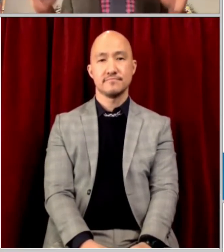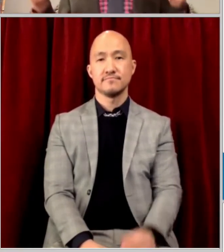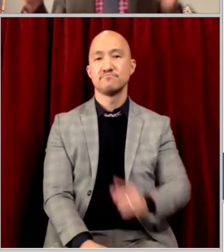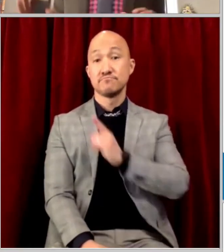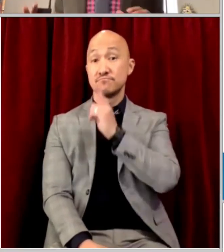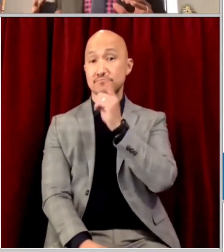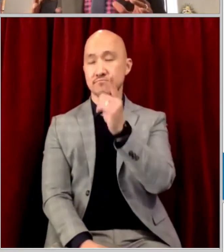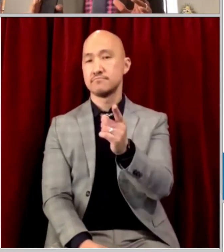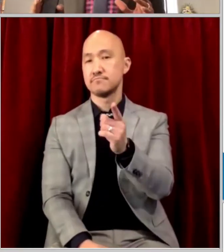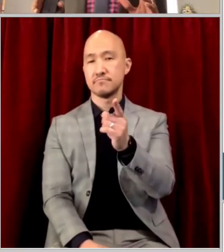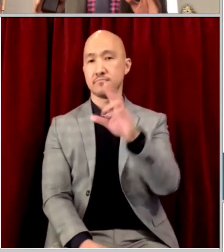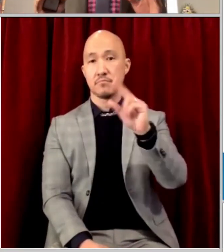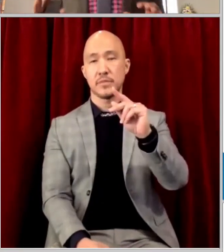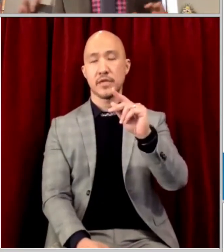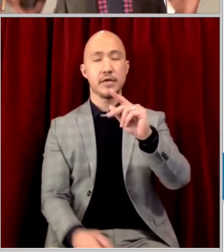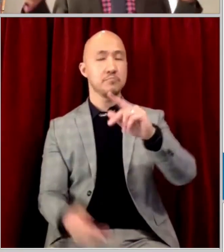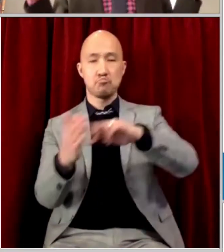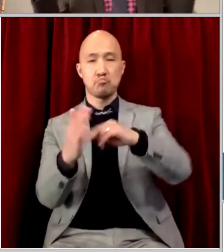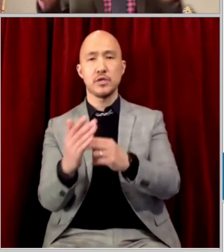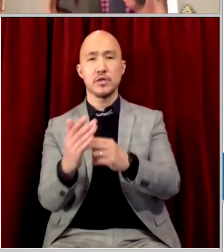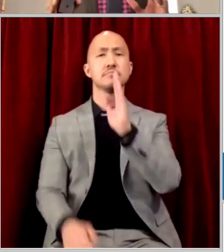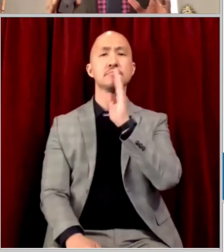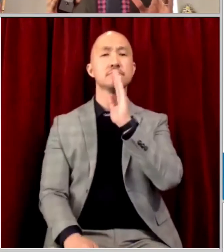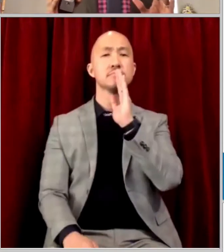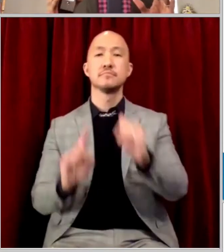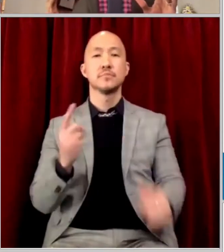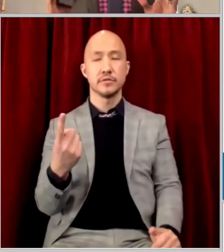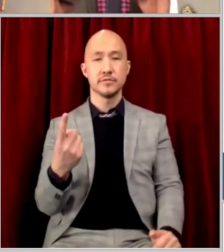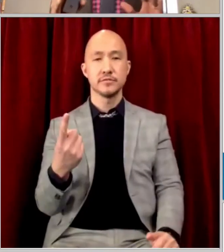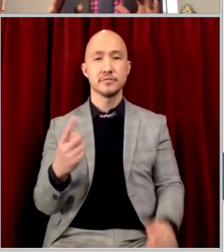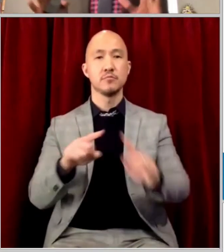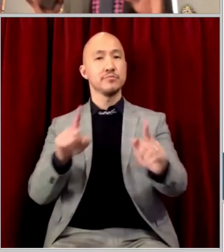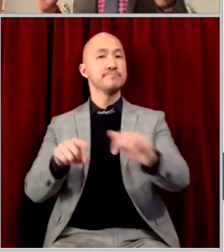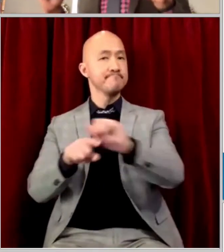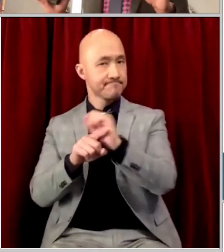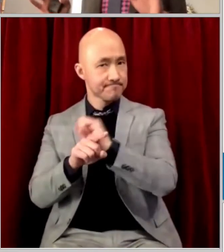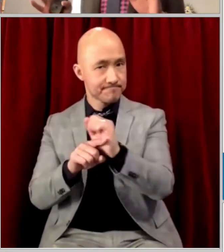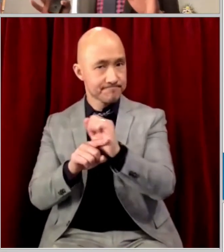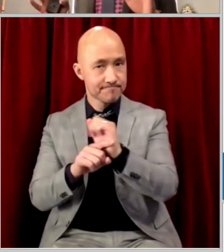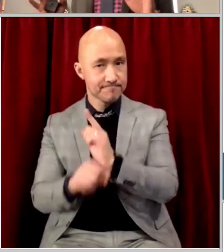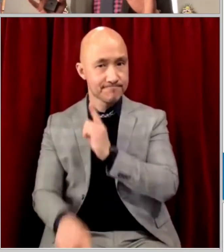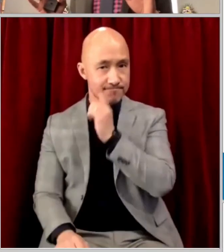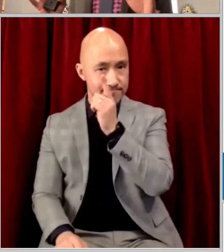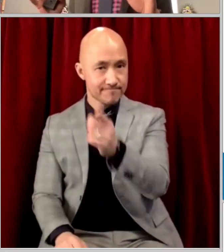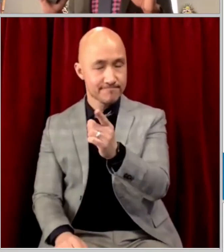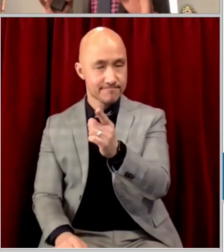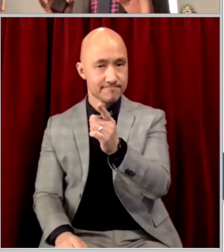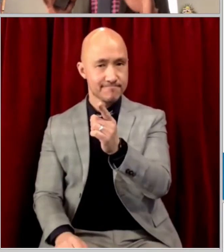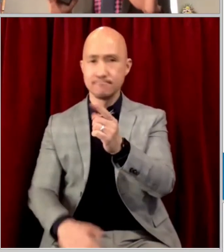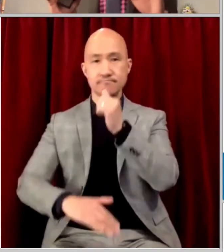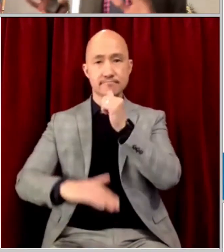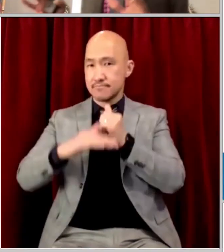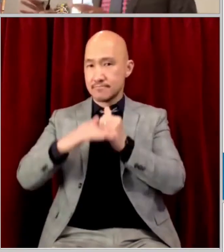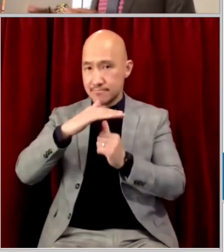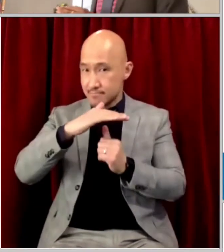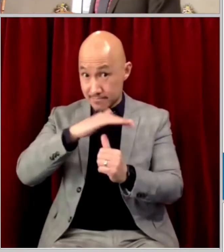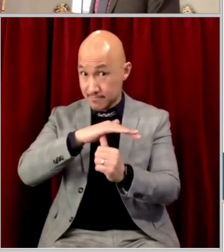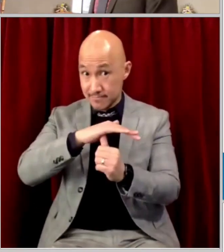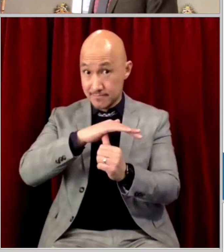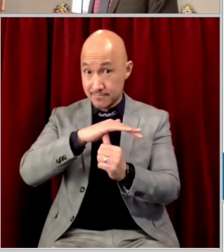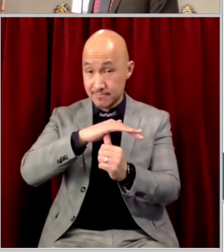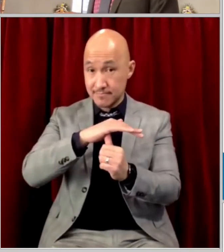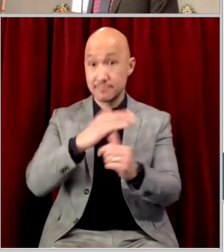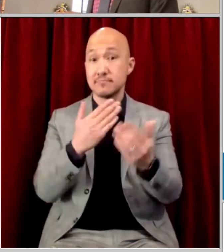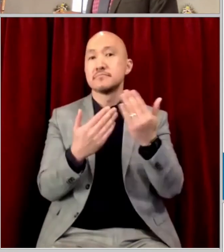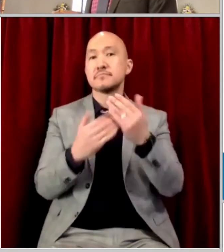Truth is living in truth. Truth is being transparent. Truth is not being secretive, right? Sometimes it's easy to have a